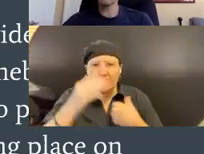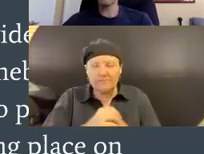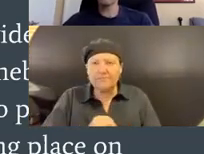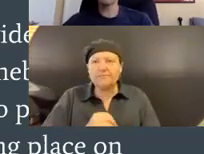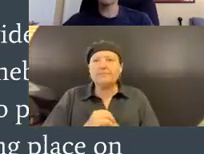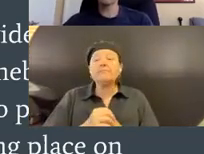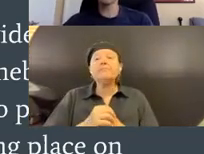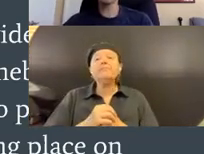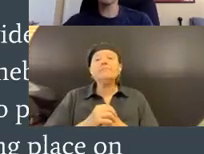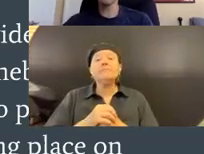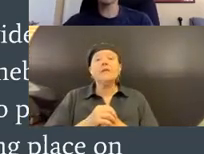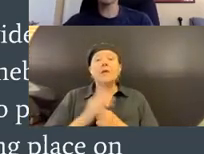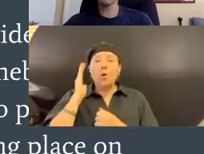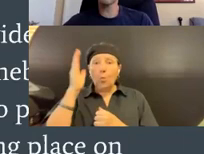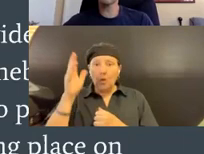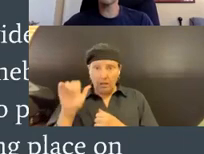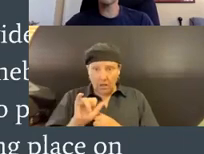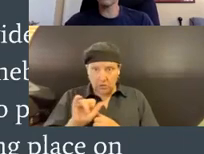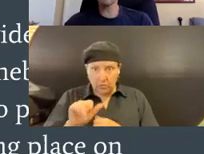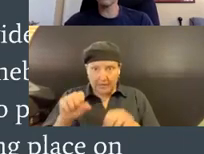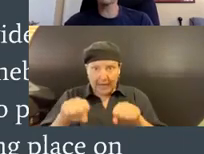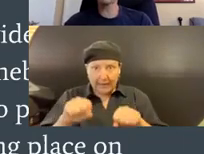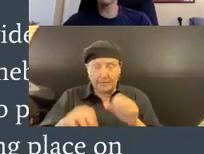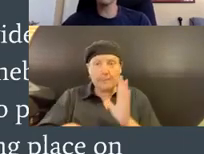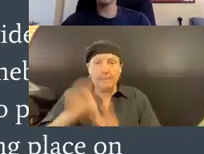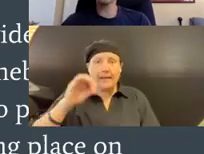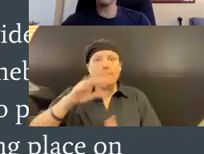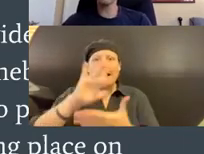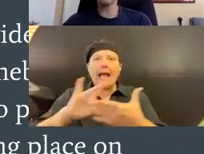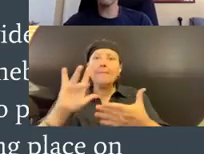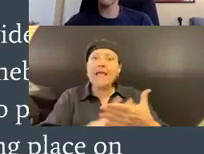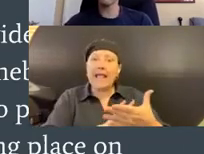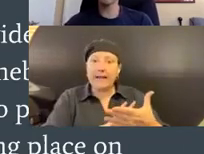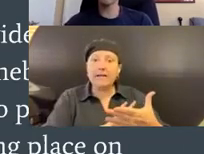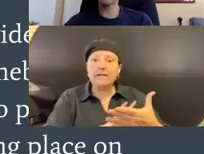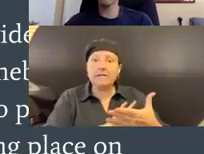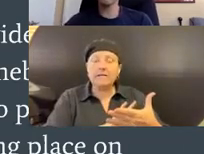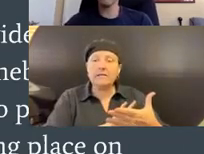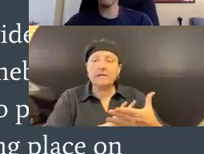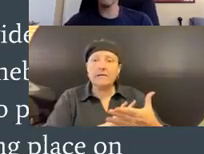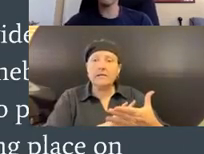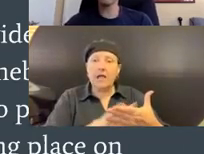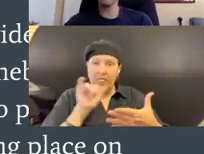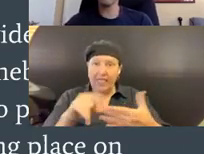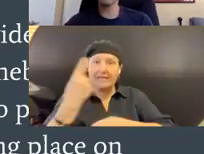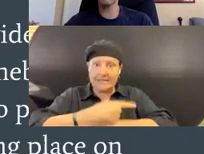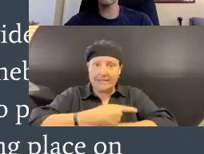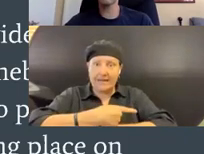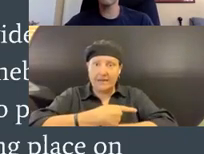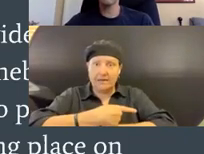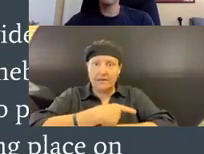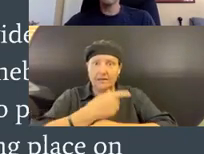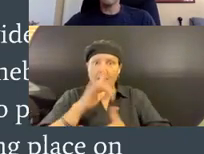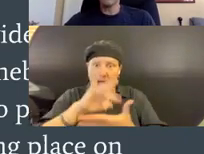Aside from that, they will also be able to pick up their iPads on the day that they come to pick up their